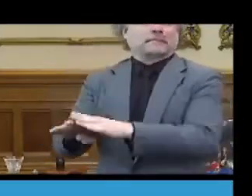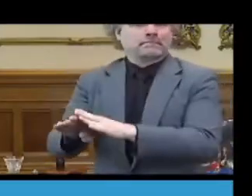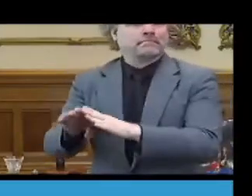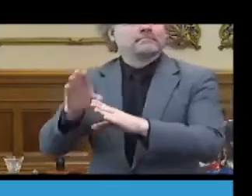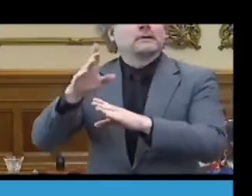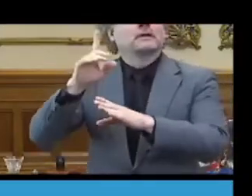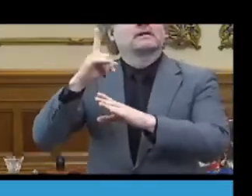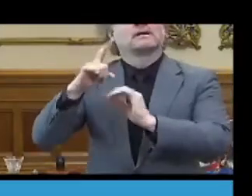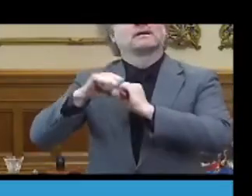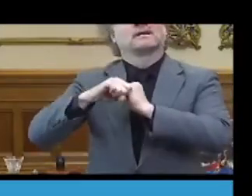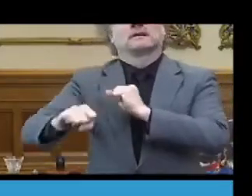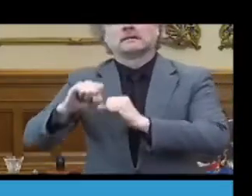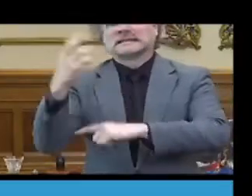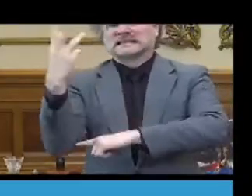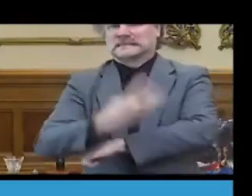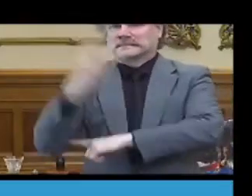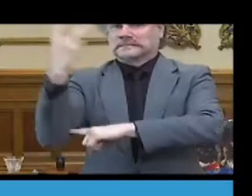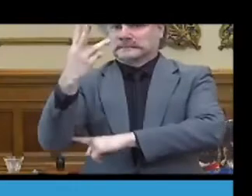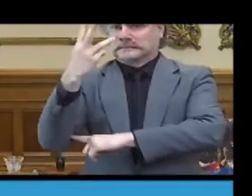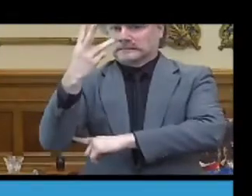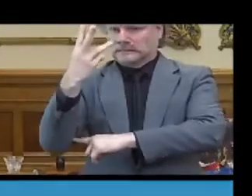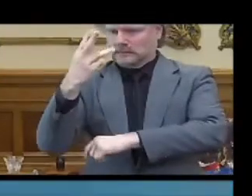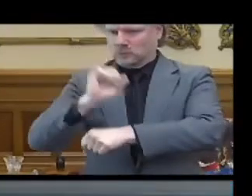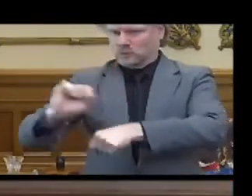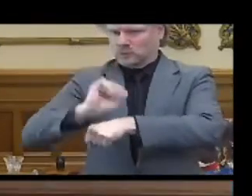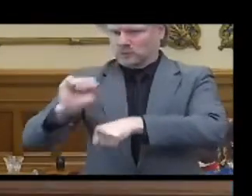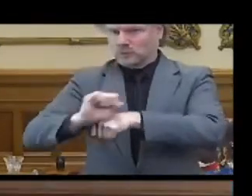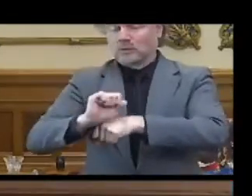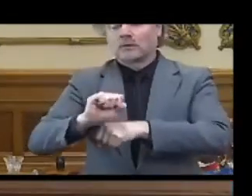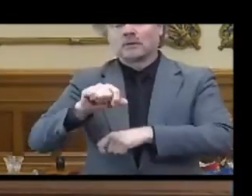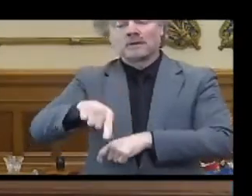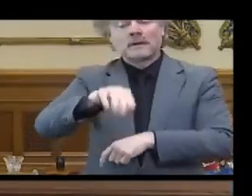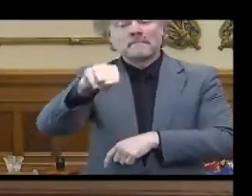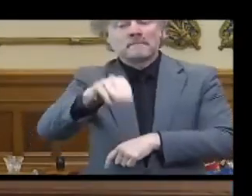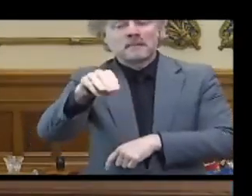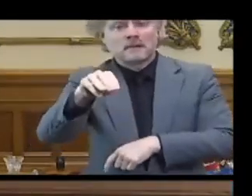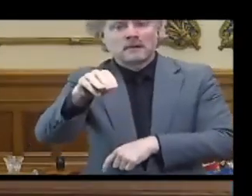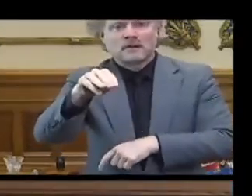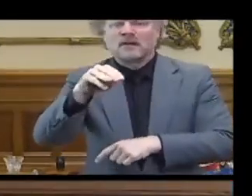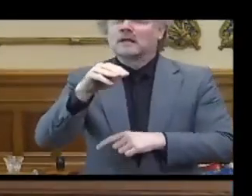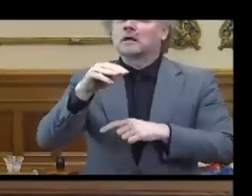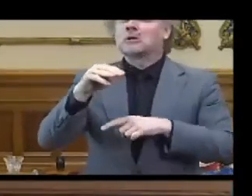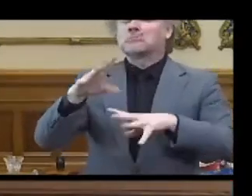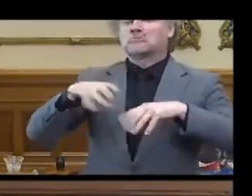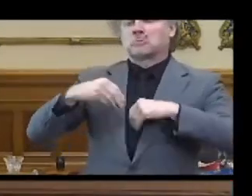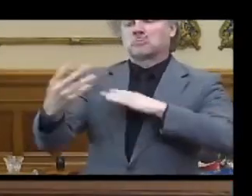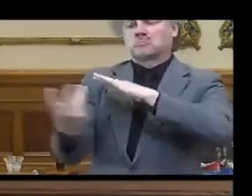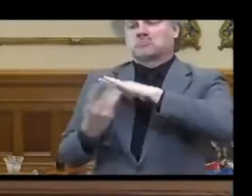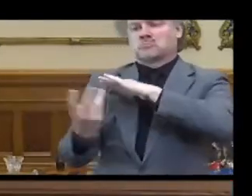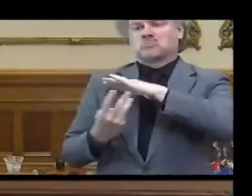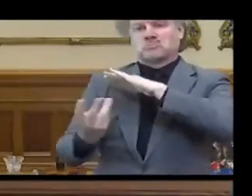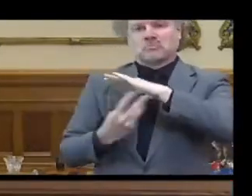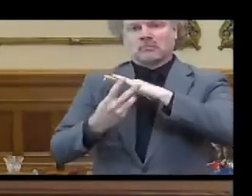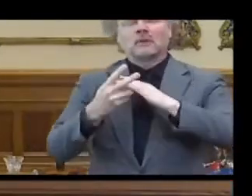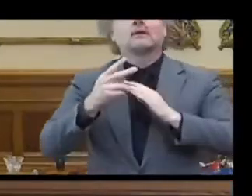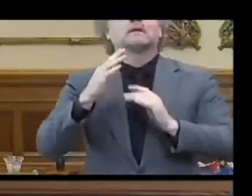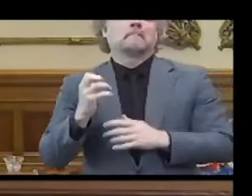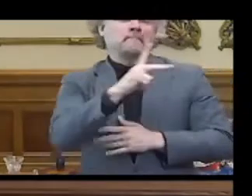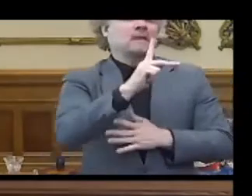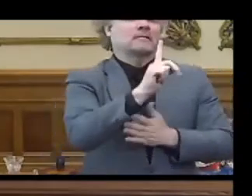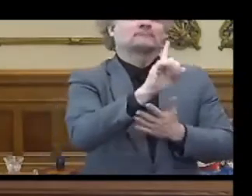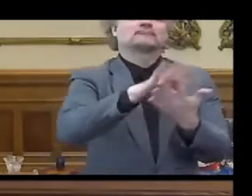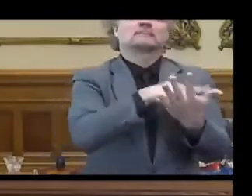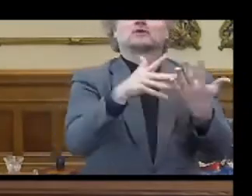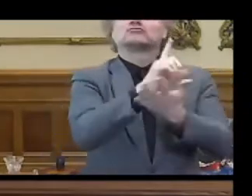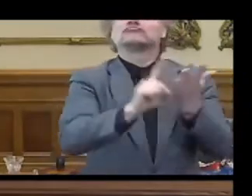an extended 6-day-a-week schedule. Starting on Monday, with accepting walk-ins, our branches will return to the operating hours that